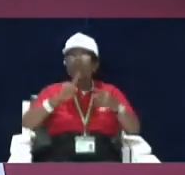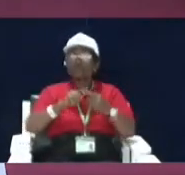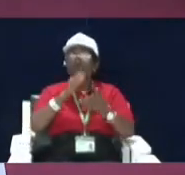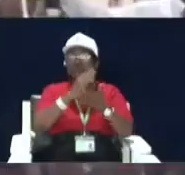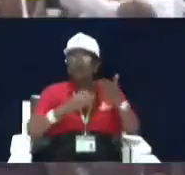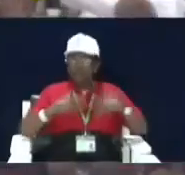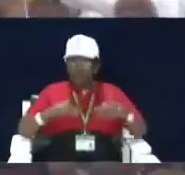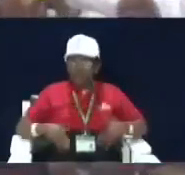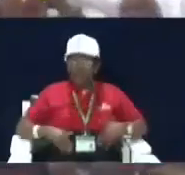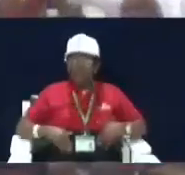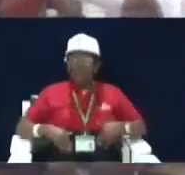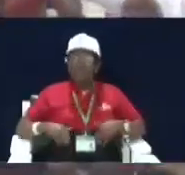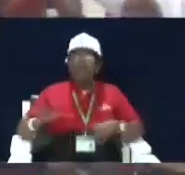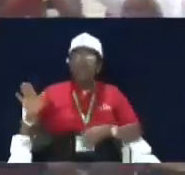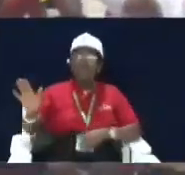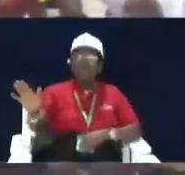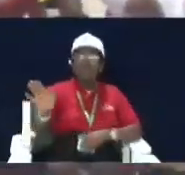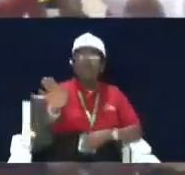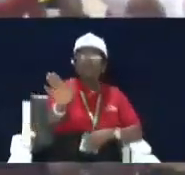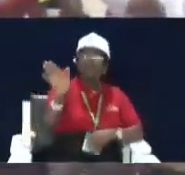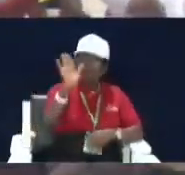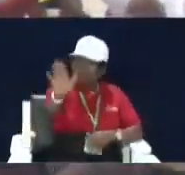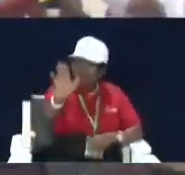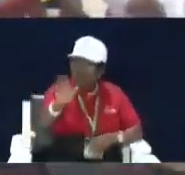on the way.